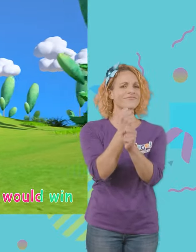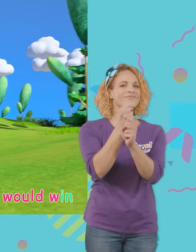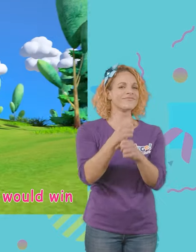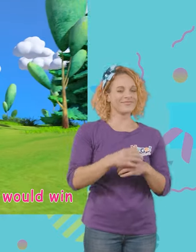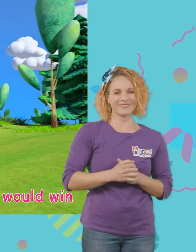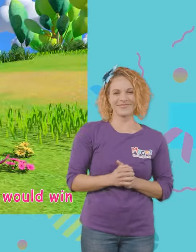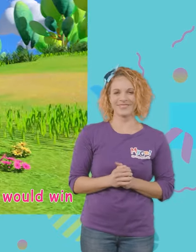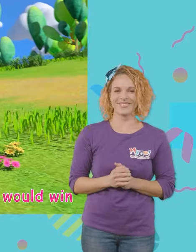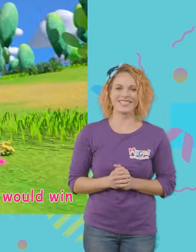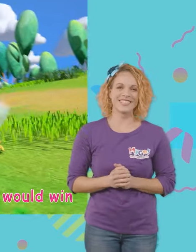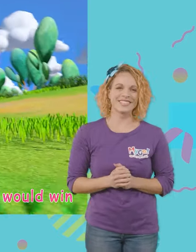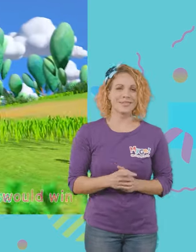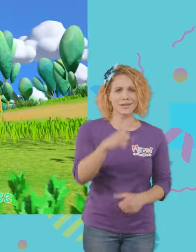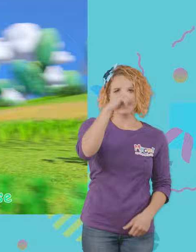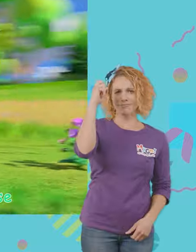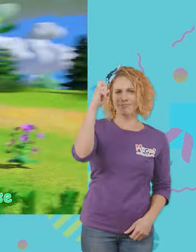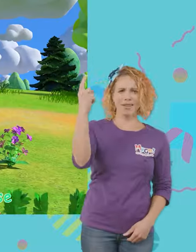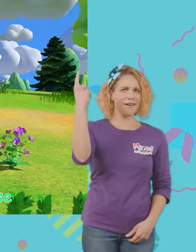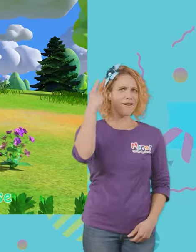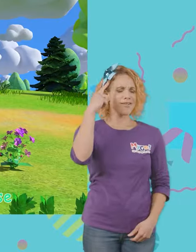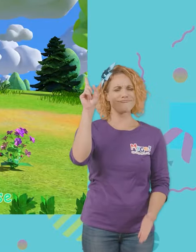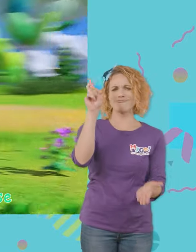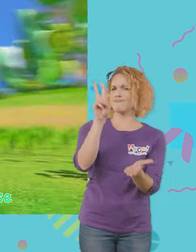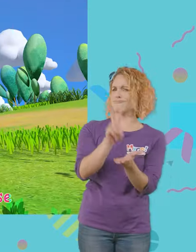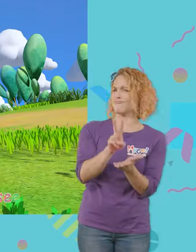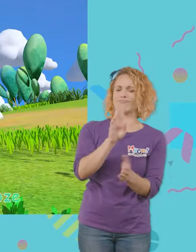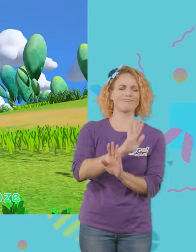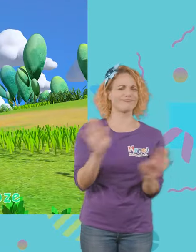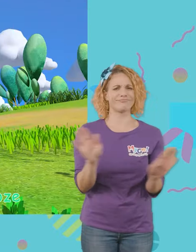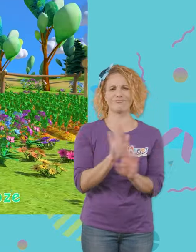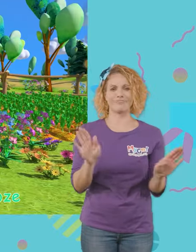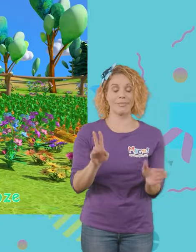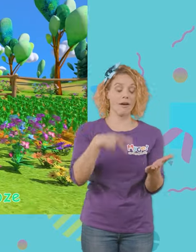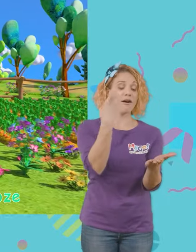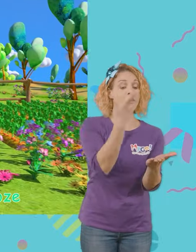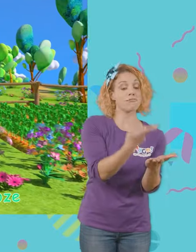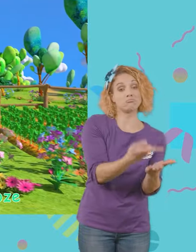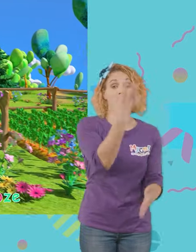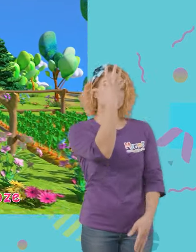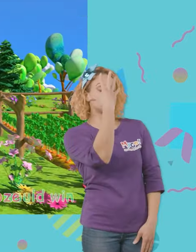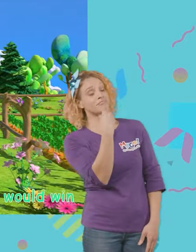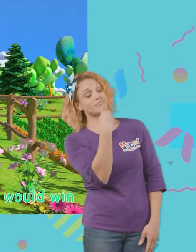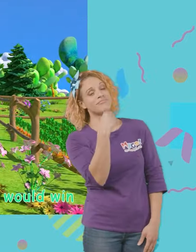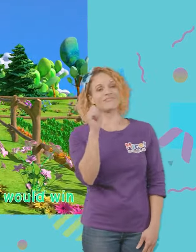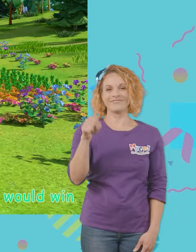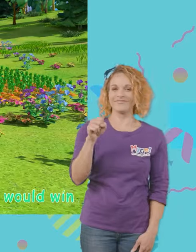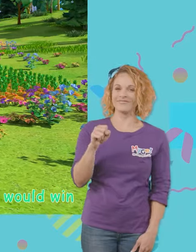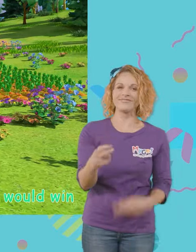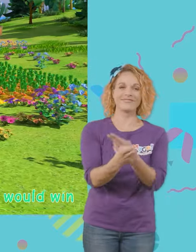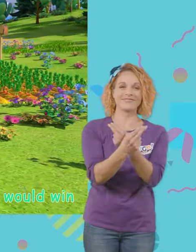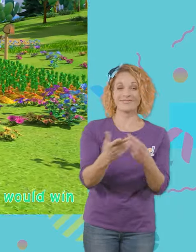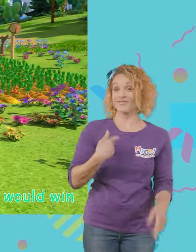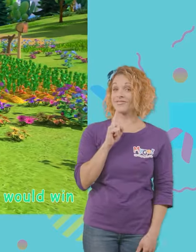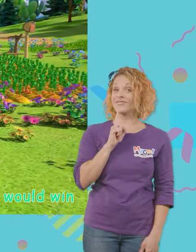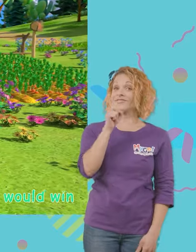that he would win He would win! Since he thought he couldn't lose, he laid right down to take a snooze Oh yes, the